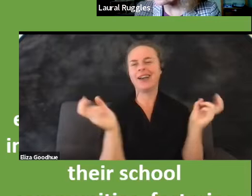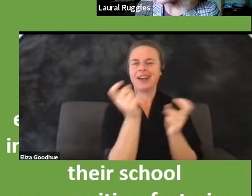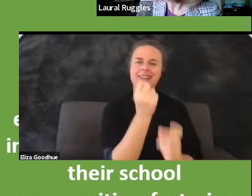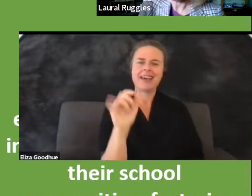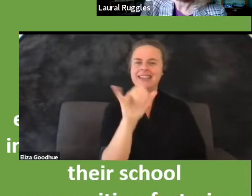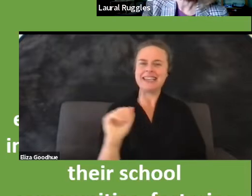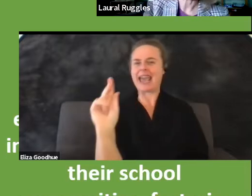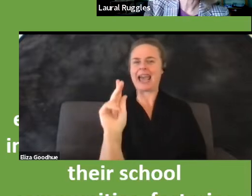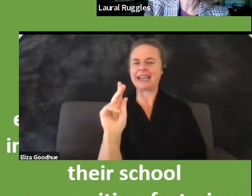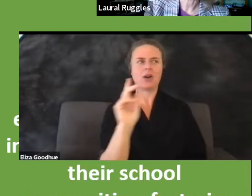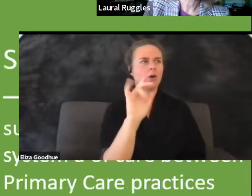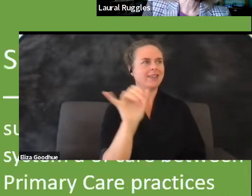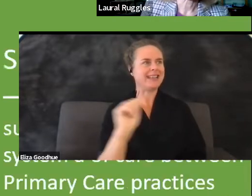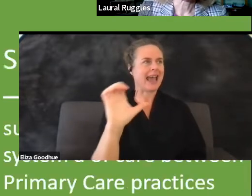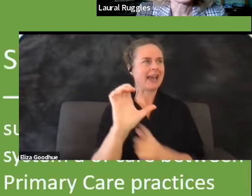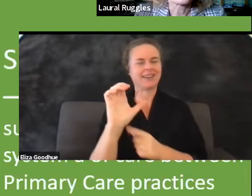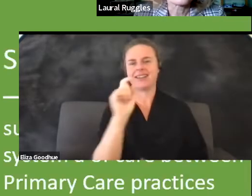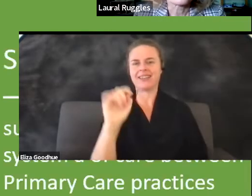is.